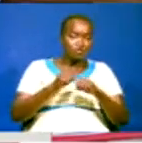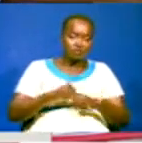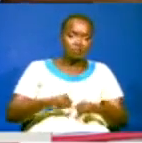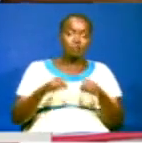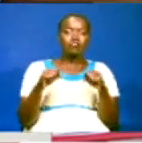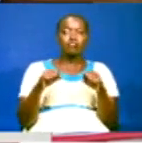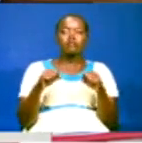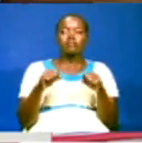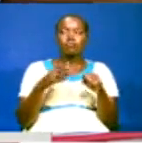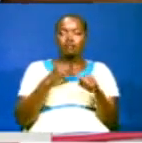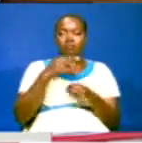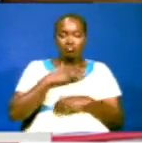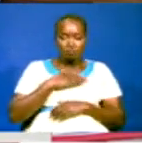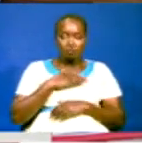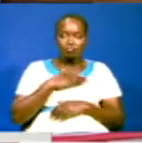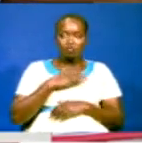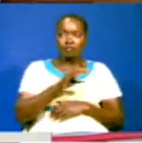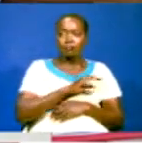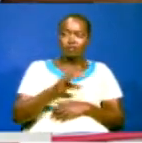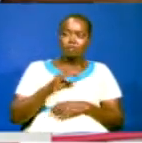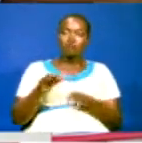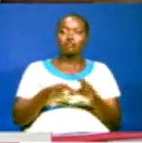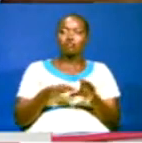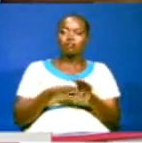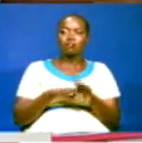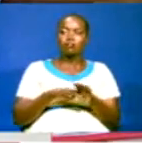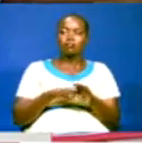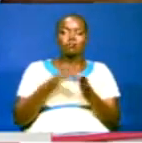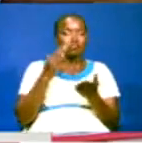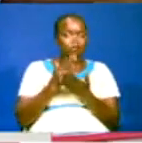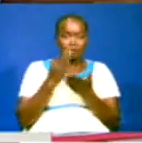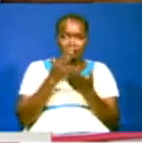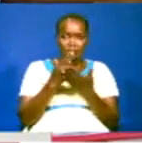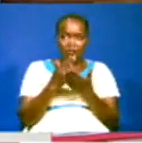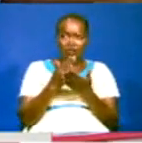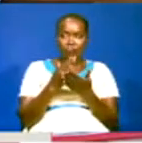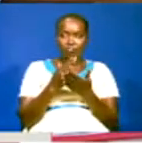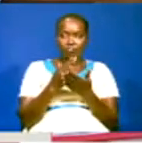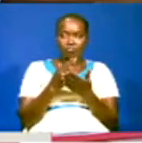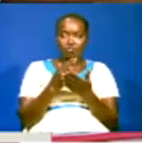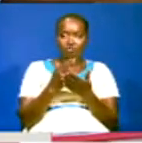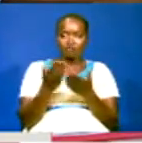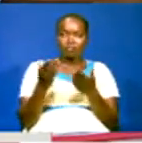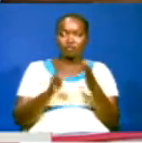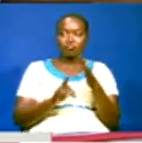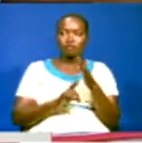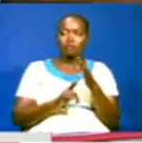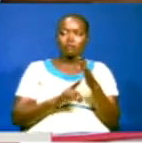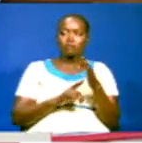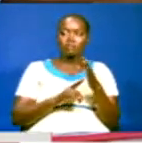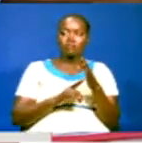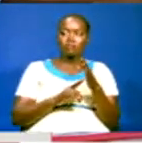the honorable committee members that indeed this ministry is very